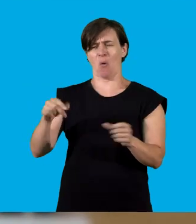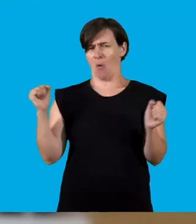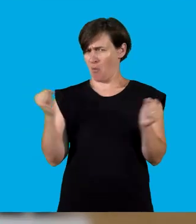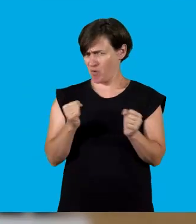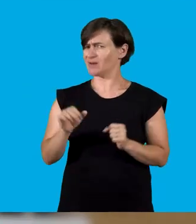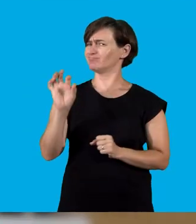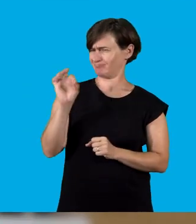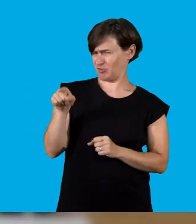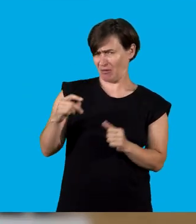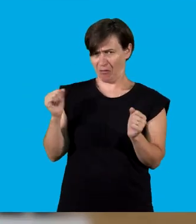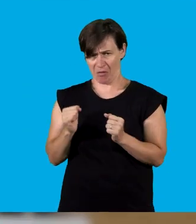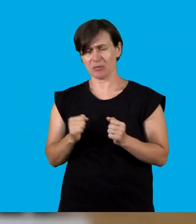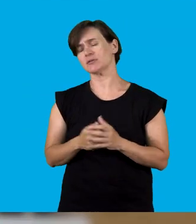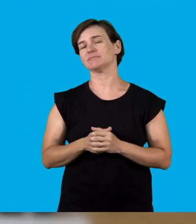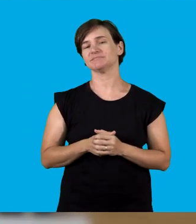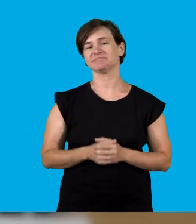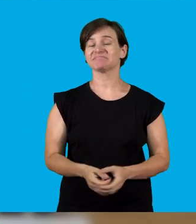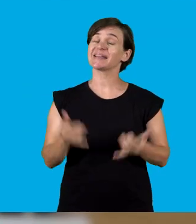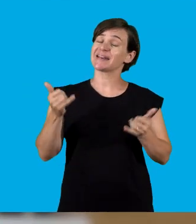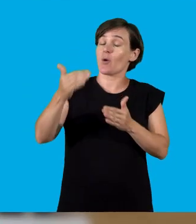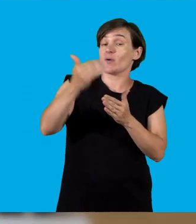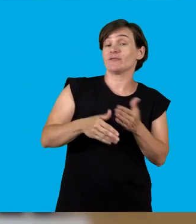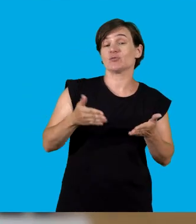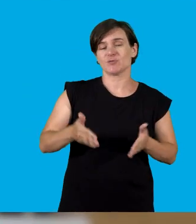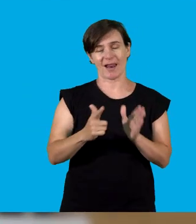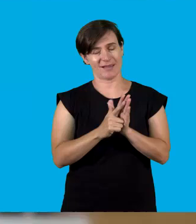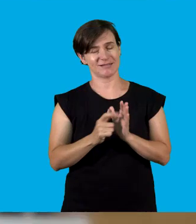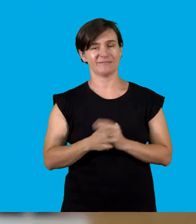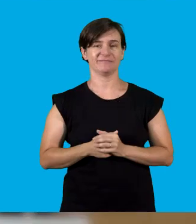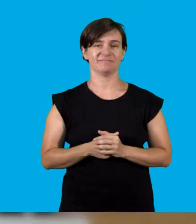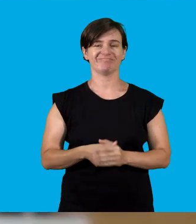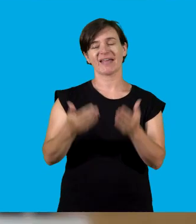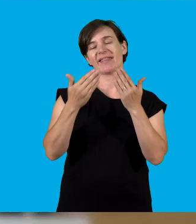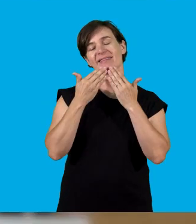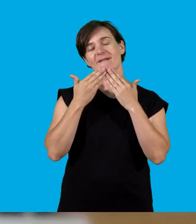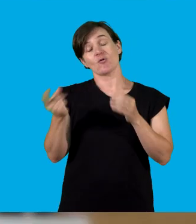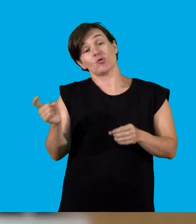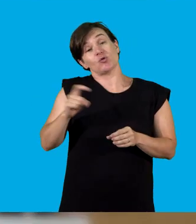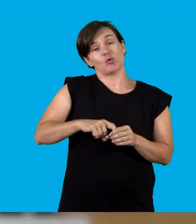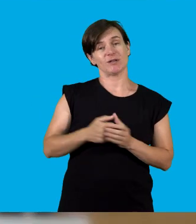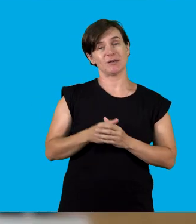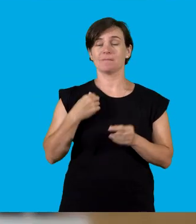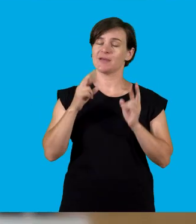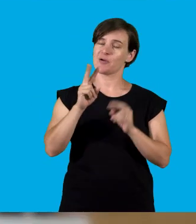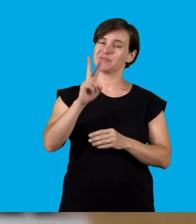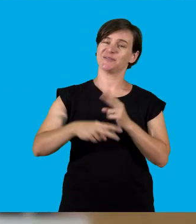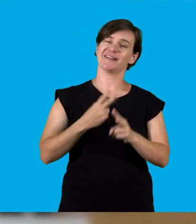1,11 degrees Celsius. And that brings us to the end of today's lesson. Thank you for tuning in, and